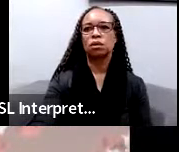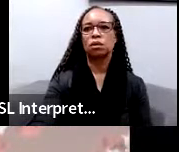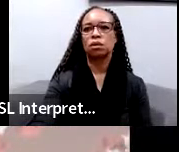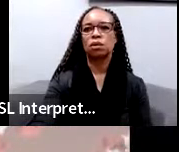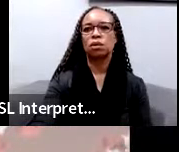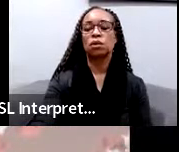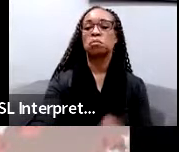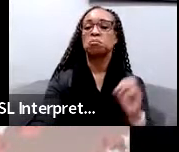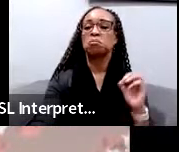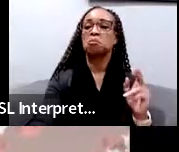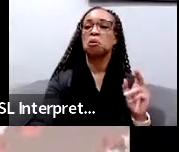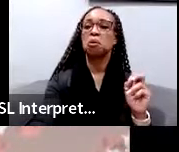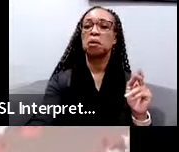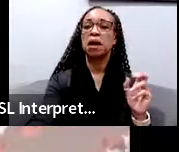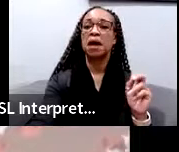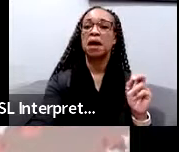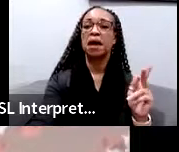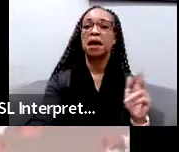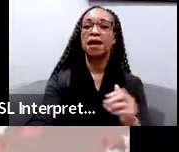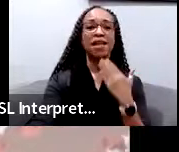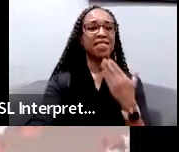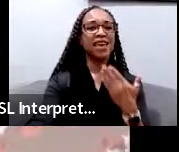All right. Thank you.